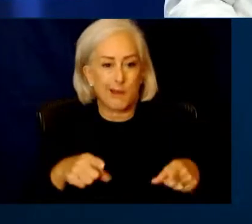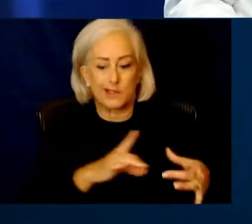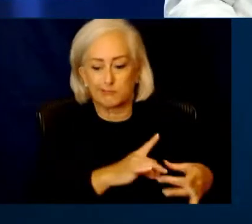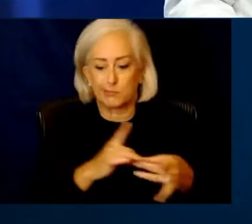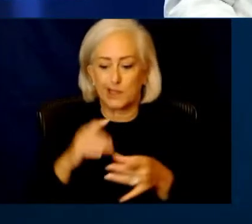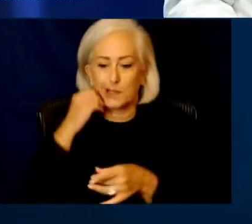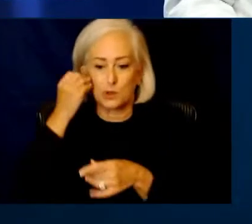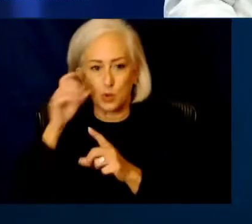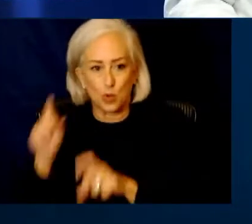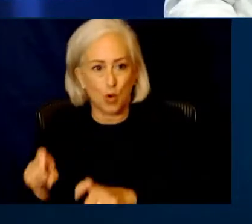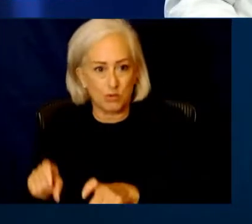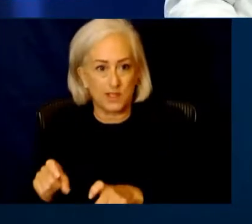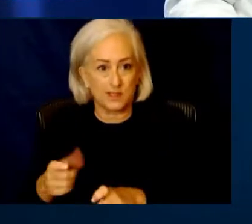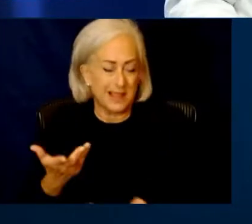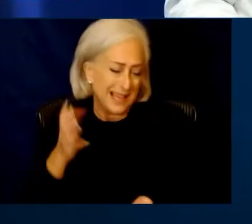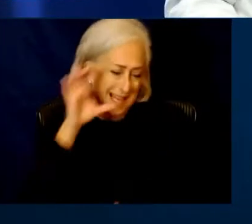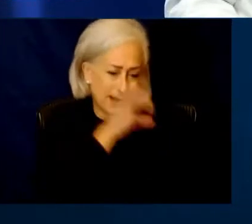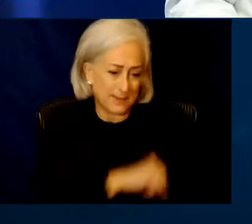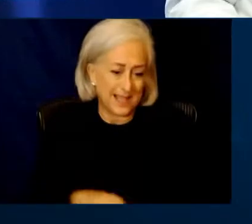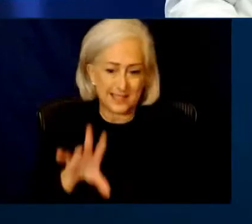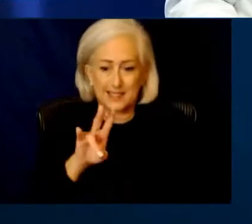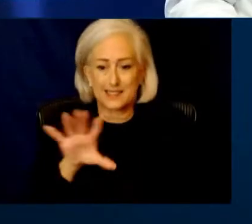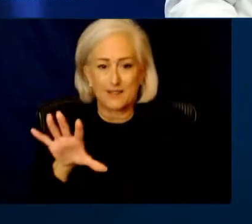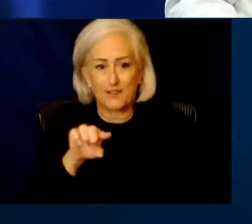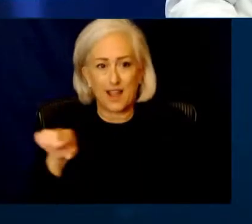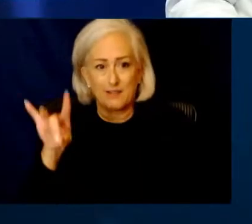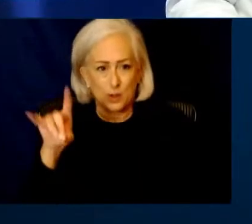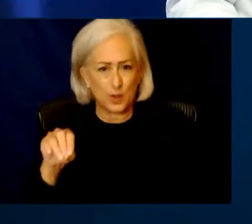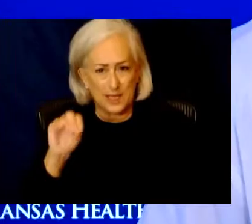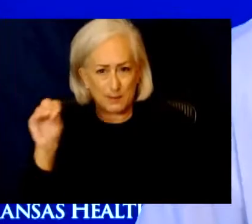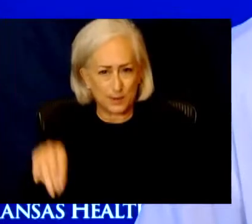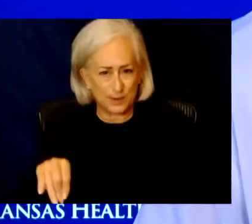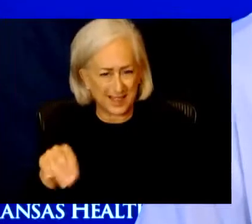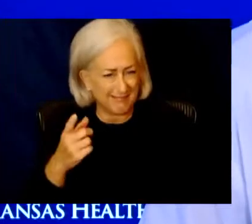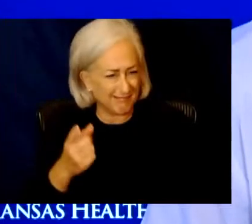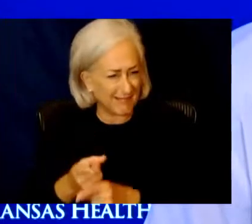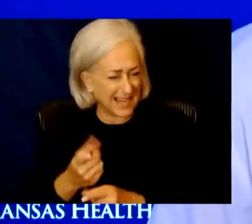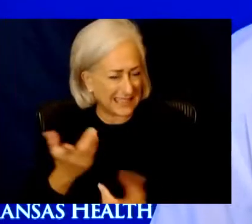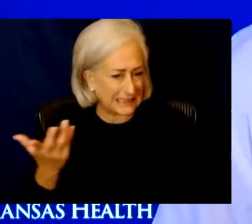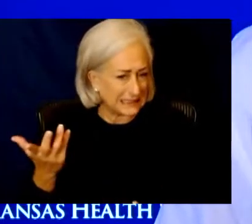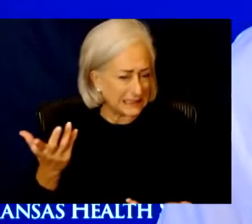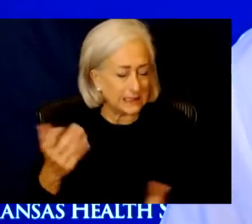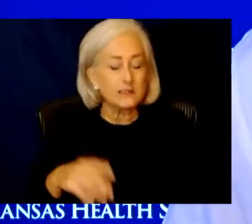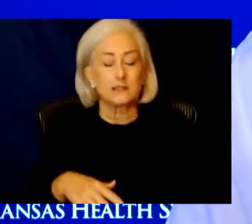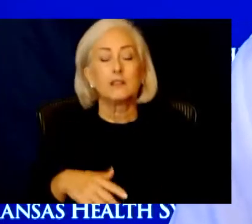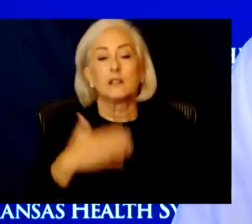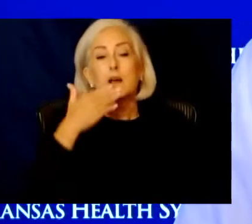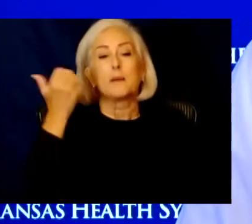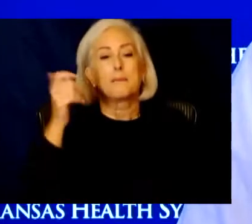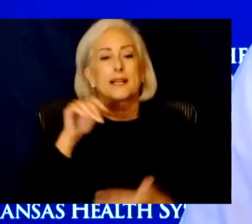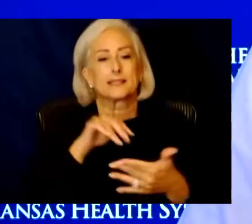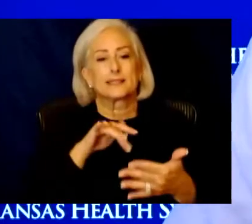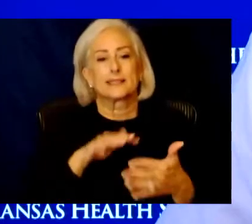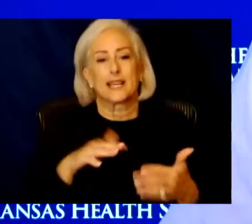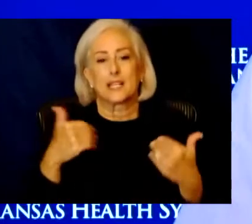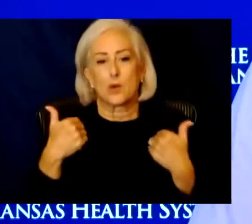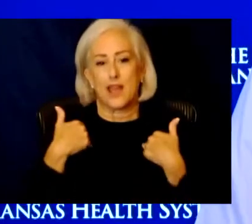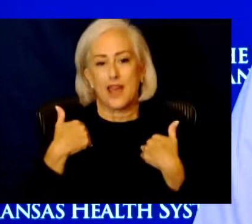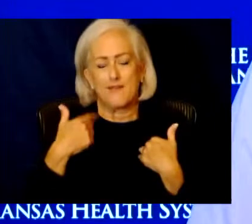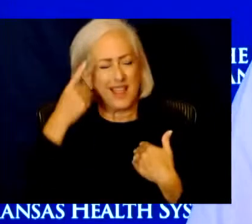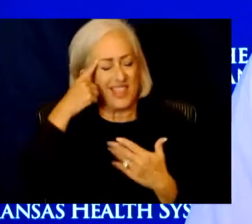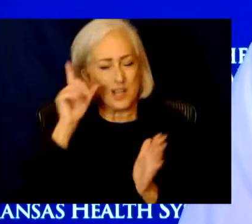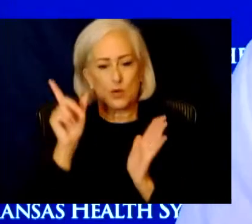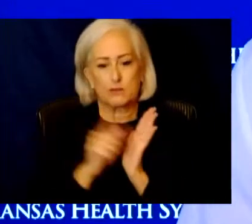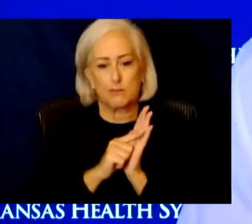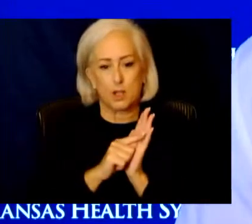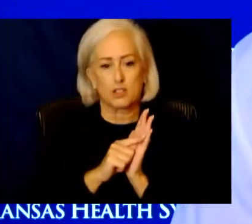still 75 to 80% sensitive or so. Hawkeye, is that about right, you think? Yeah, I mean, the best study we have, I think, was published May. It was in the JAMA